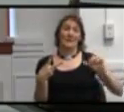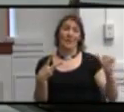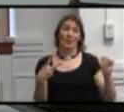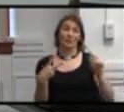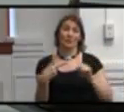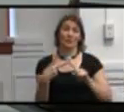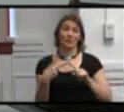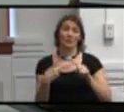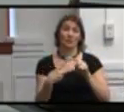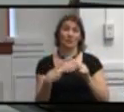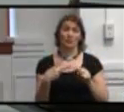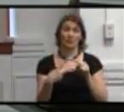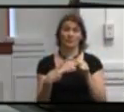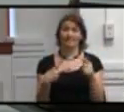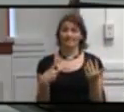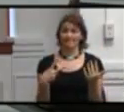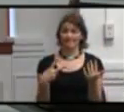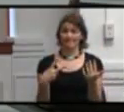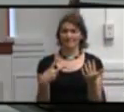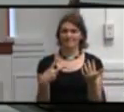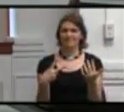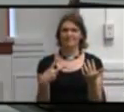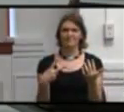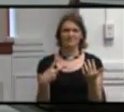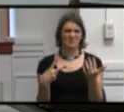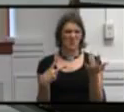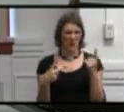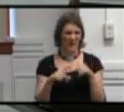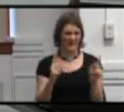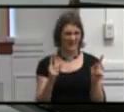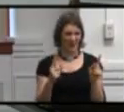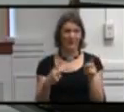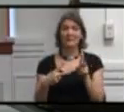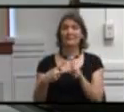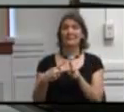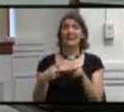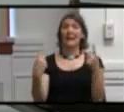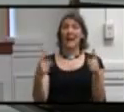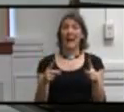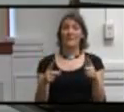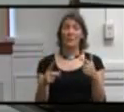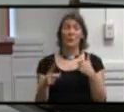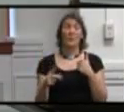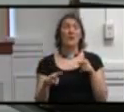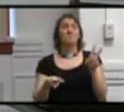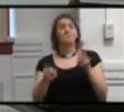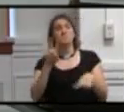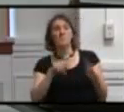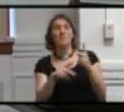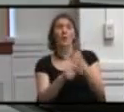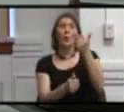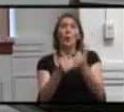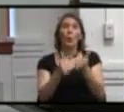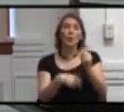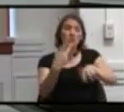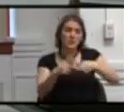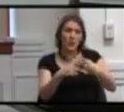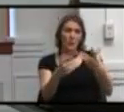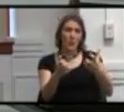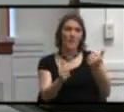$33,210. The reason that is that when we spec'd out for the roller that we were interested